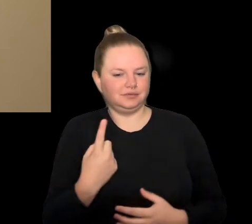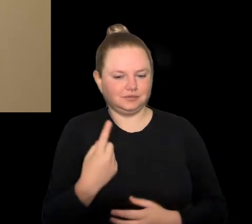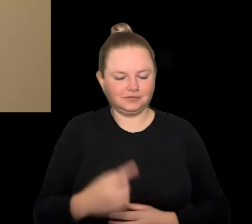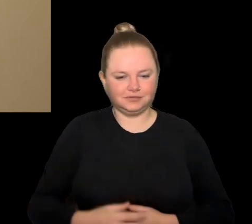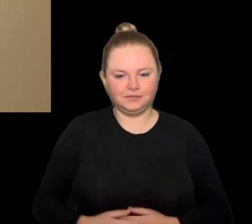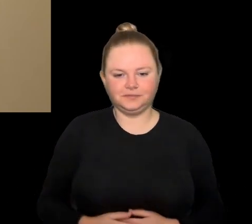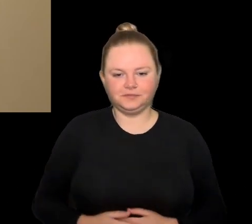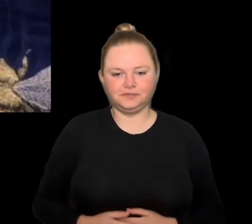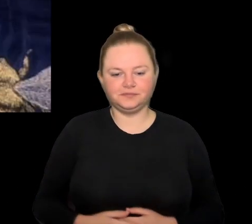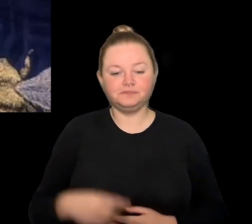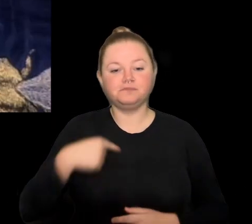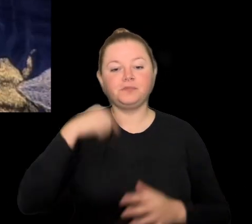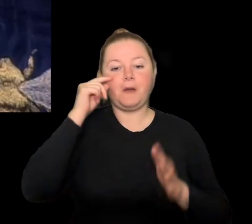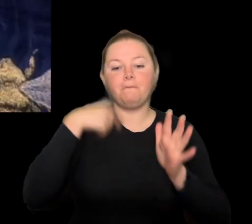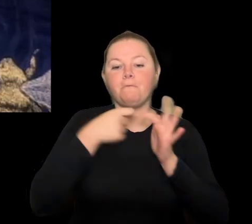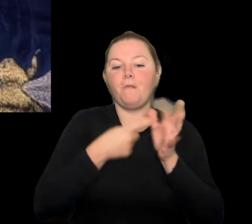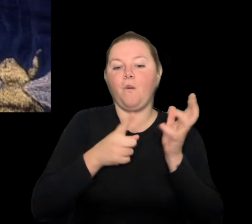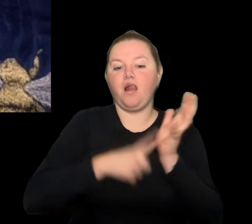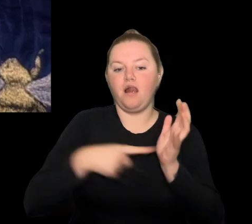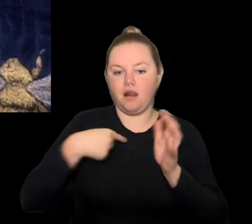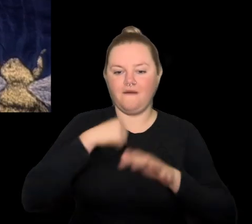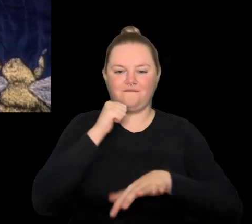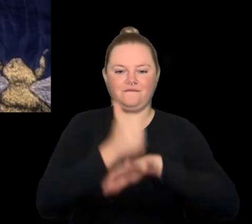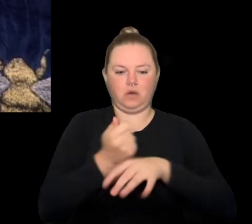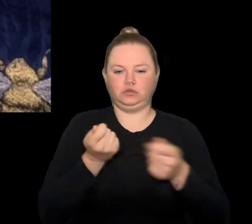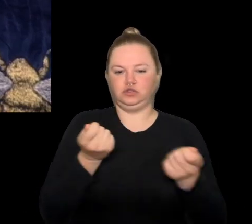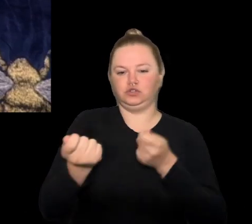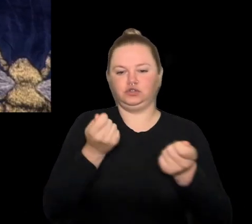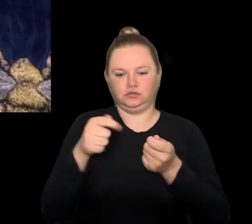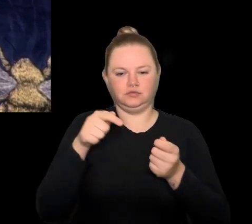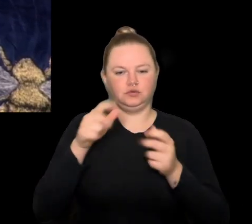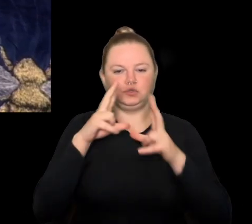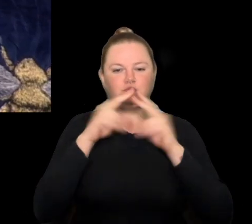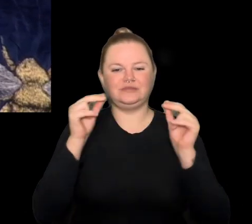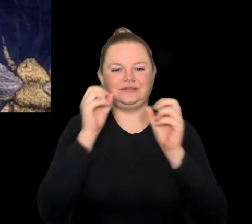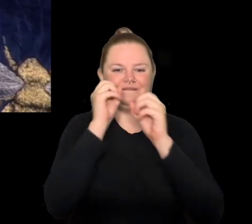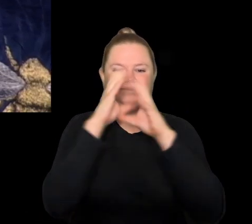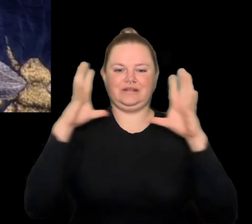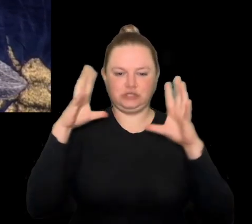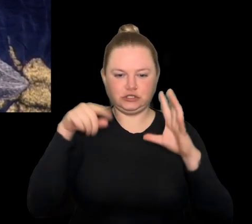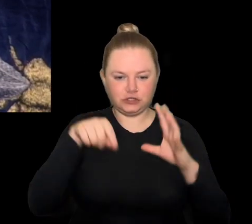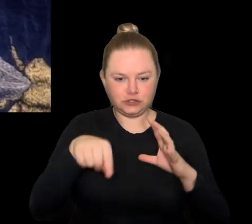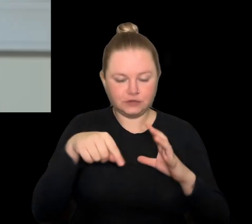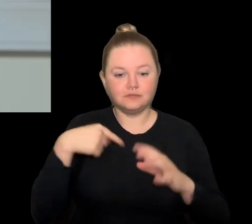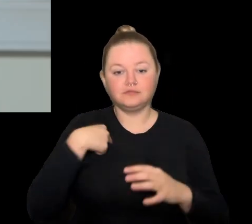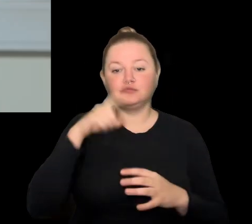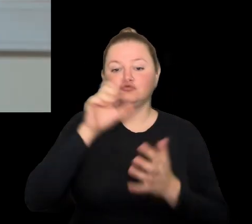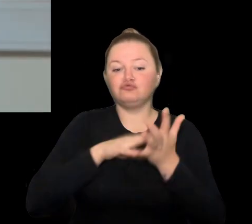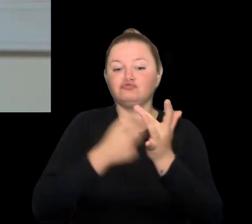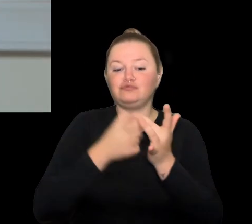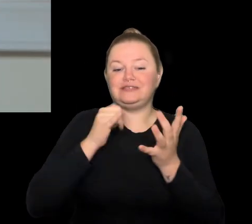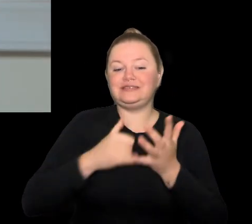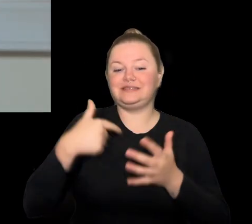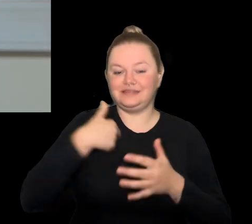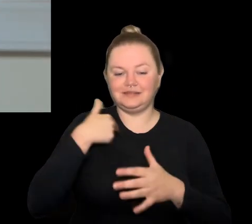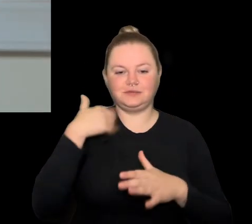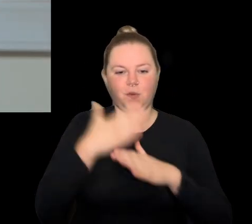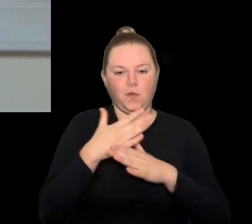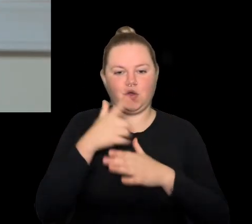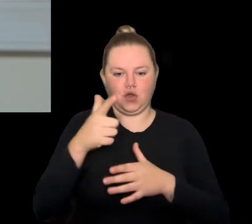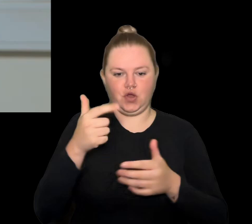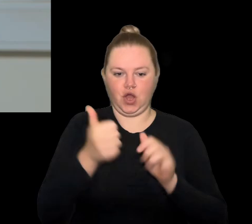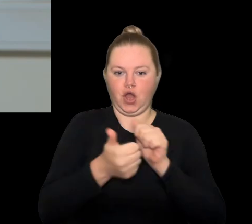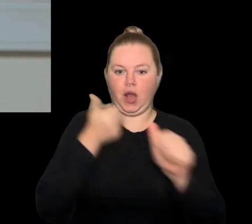yourself. My name's Paul McCann and I'm the founder and director of Twin Vision. My name's Chris. I work